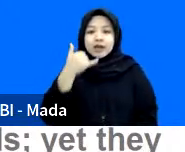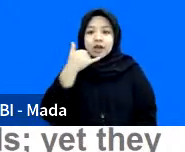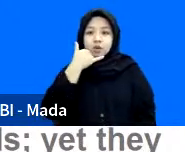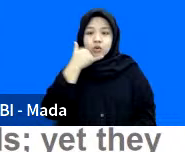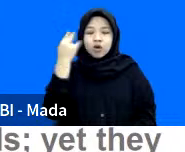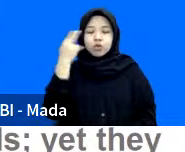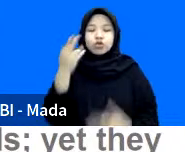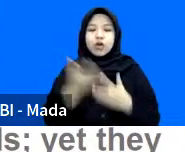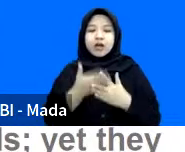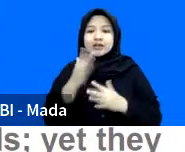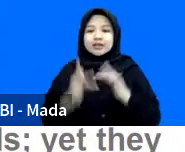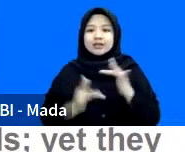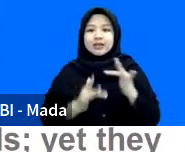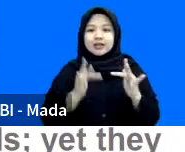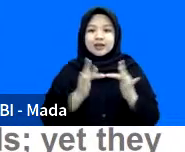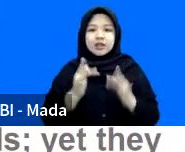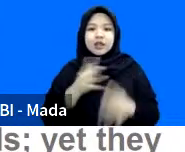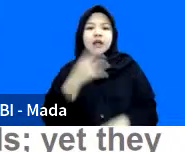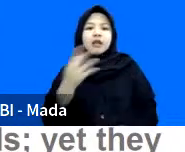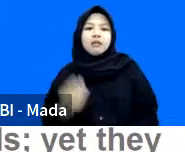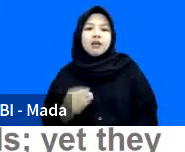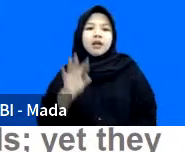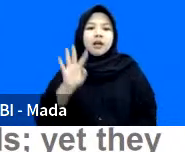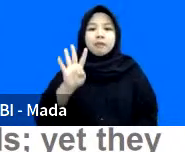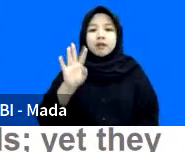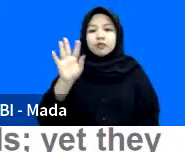versus 46% of boys.